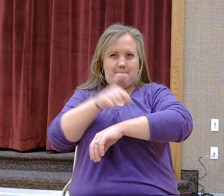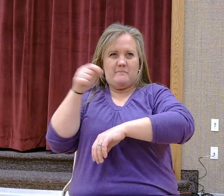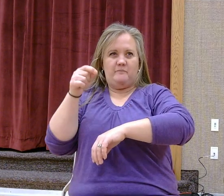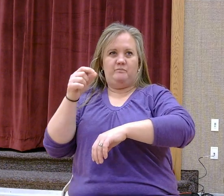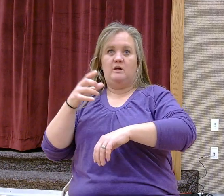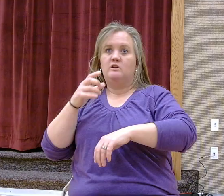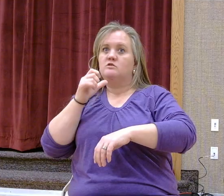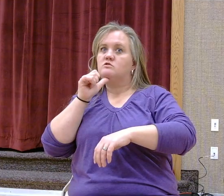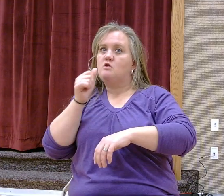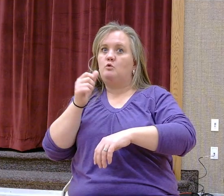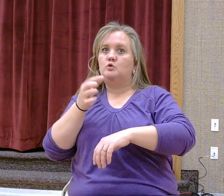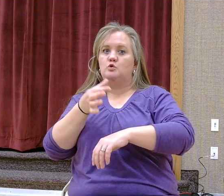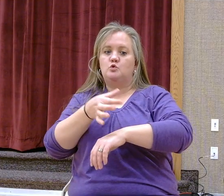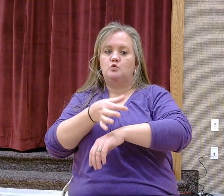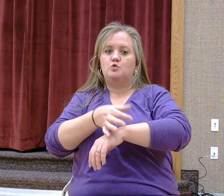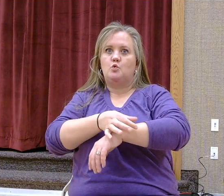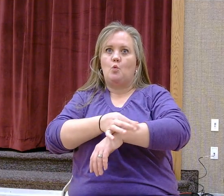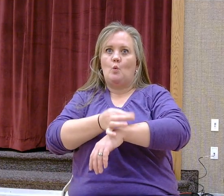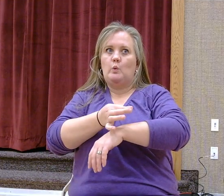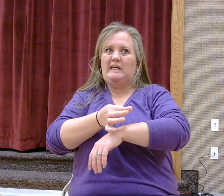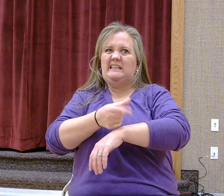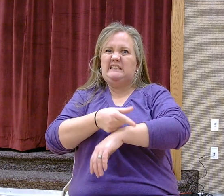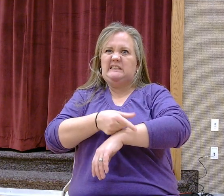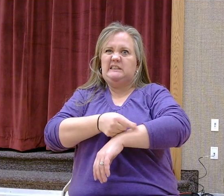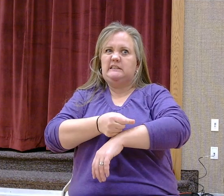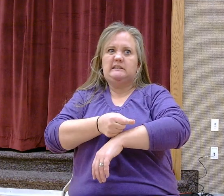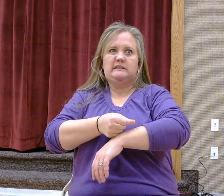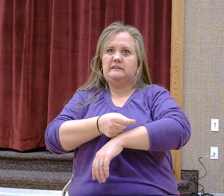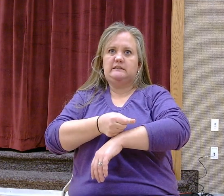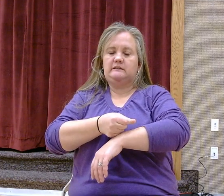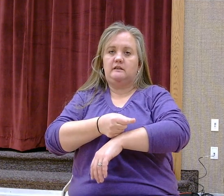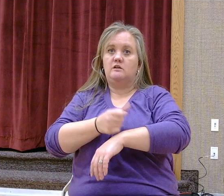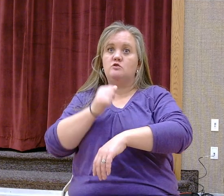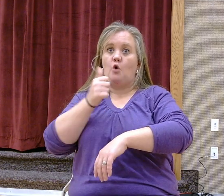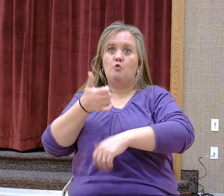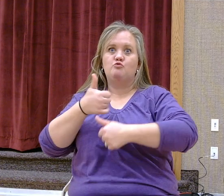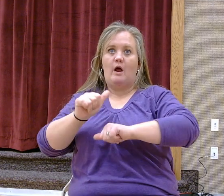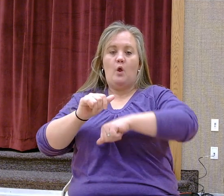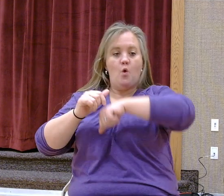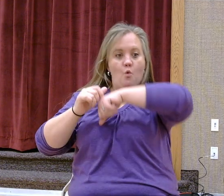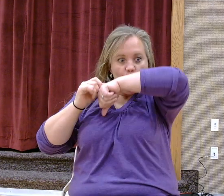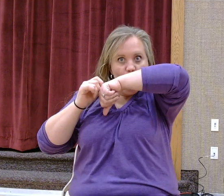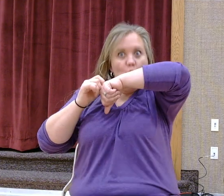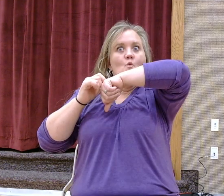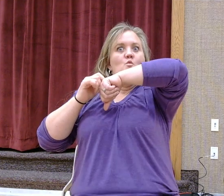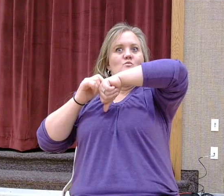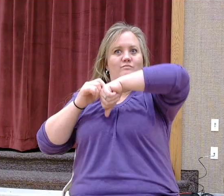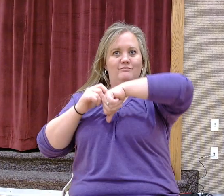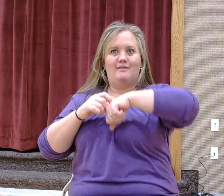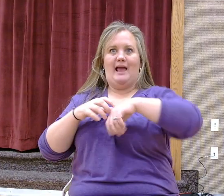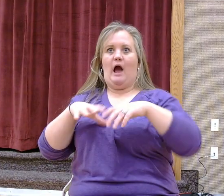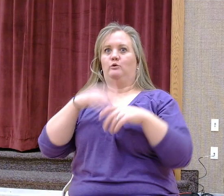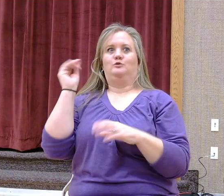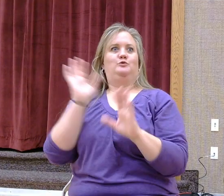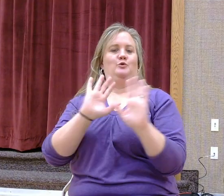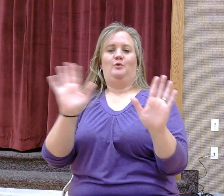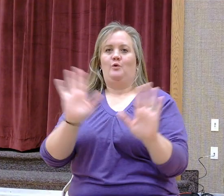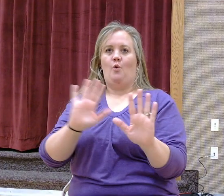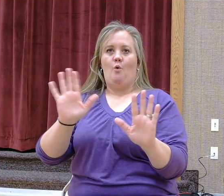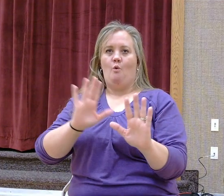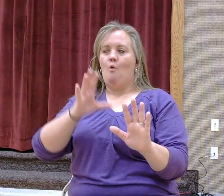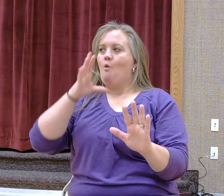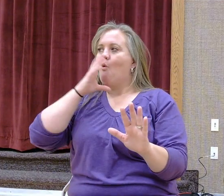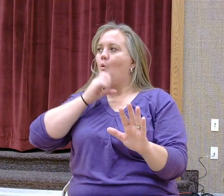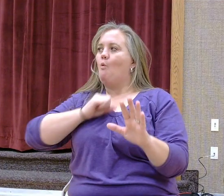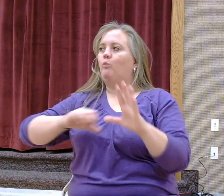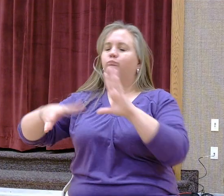Don't squeeze that stinger. And again, do not try to suck the venom out. That's kind of an old wives' tale.